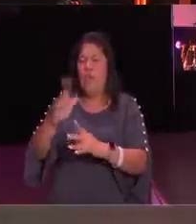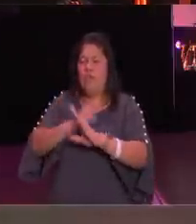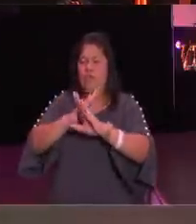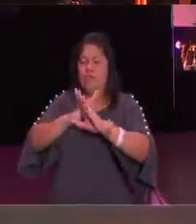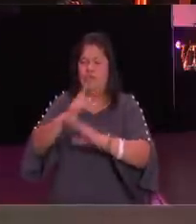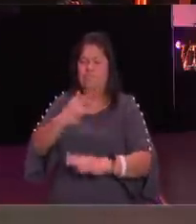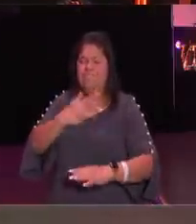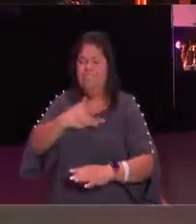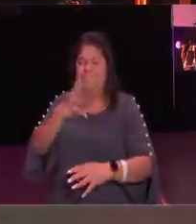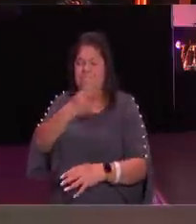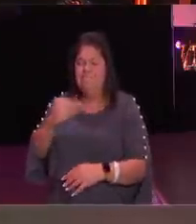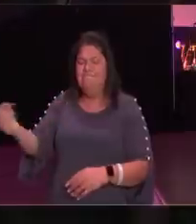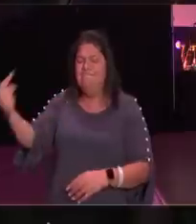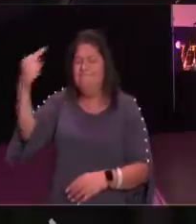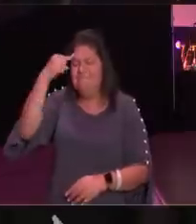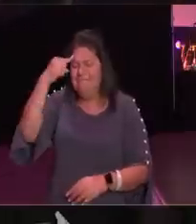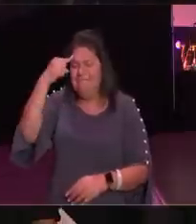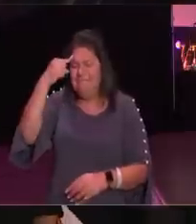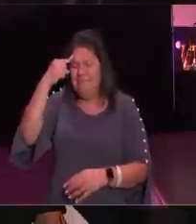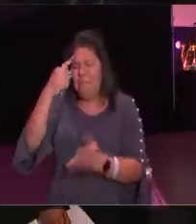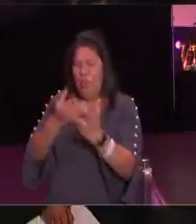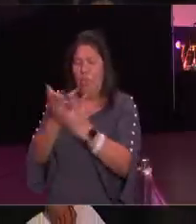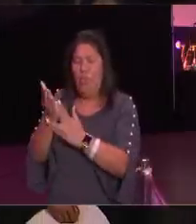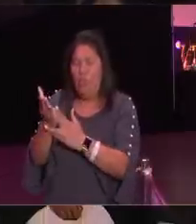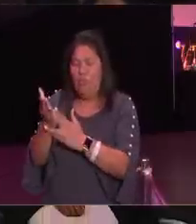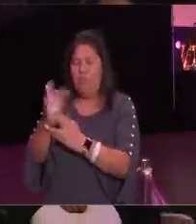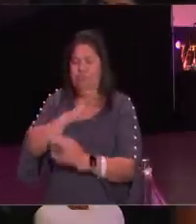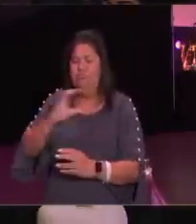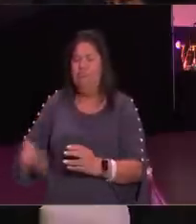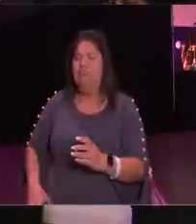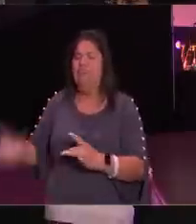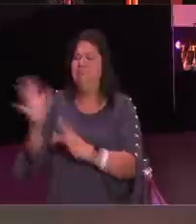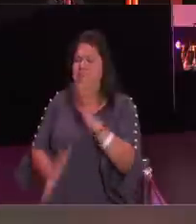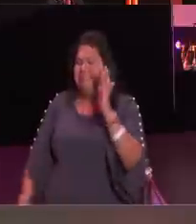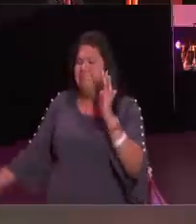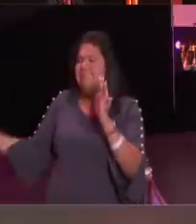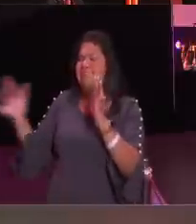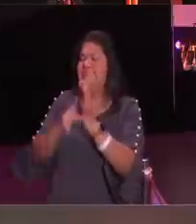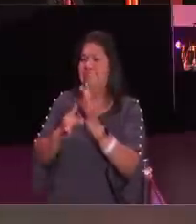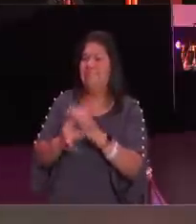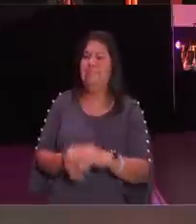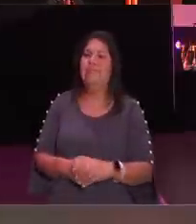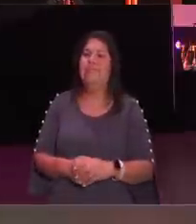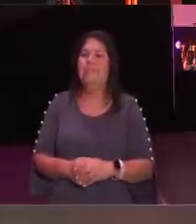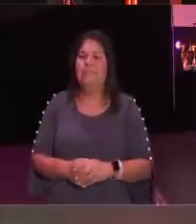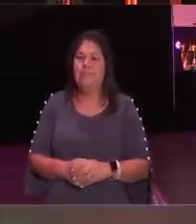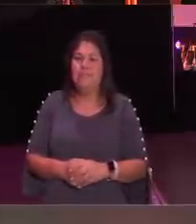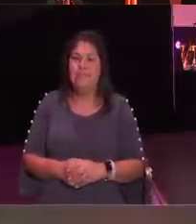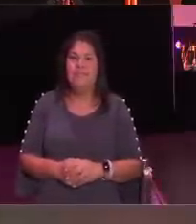your hearts and your minds through Christ Jesus.